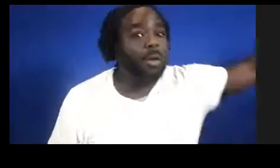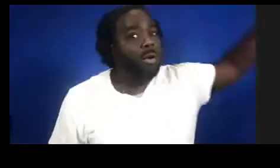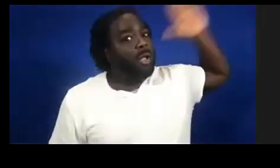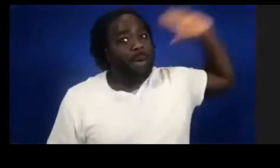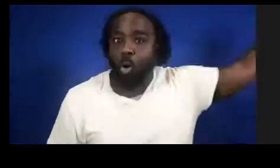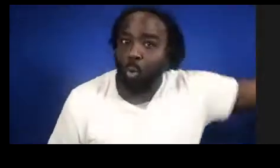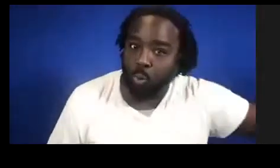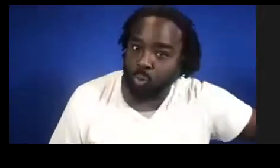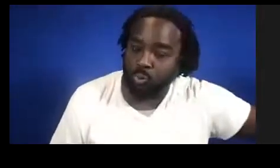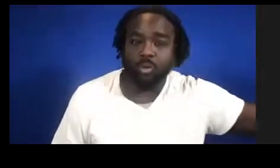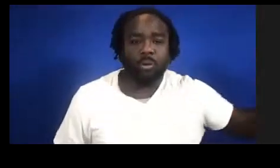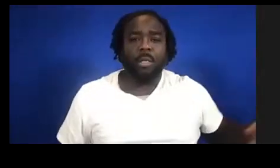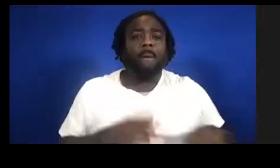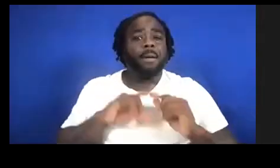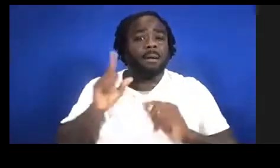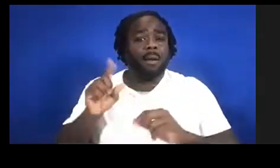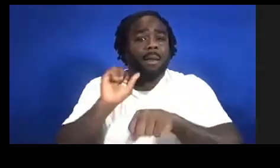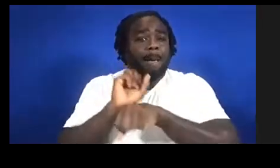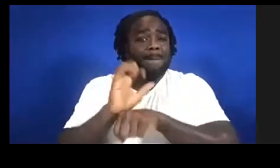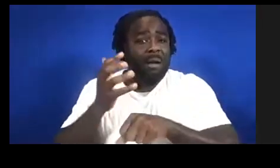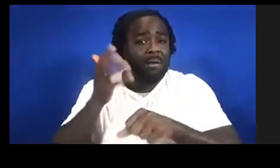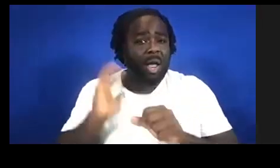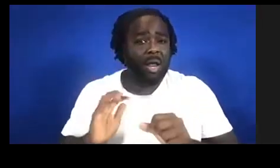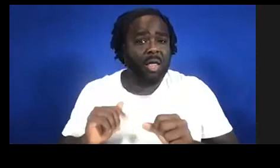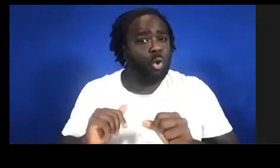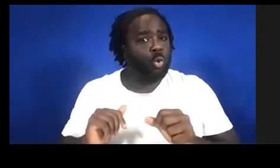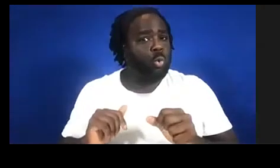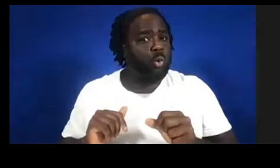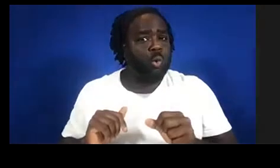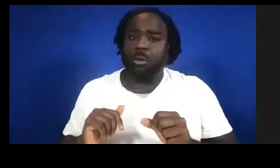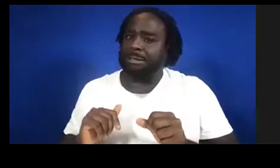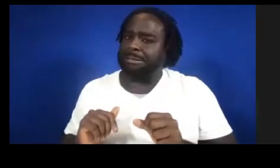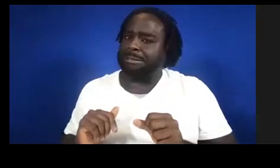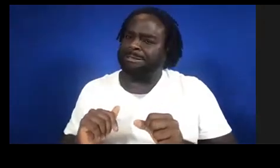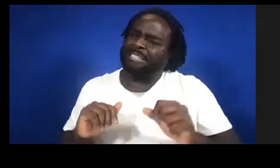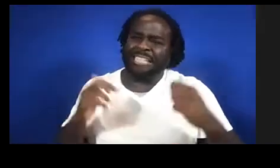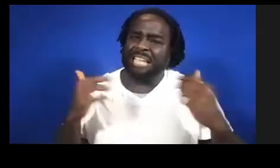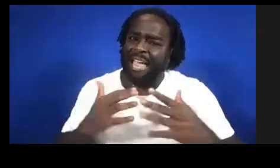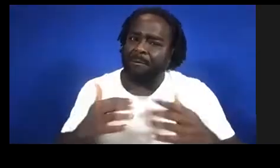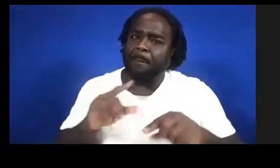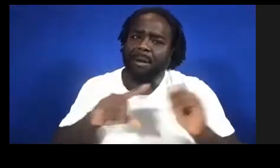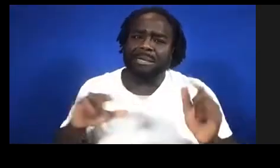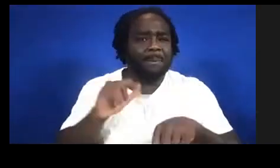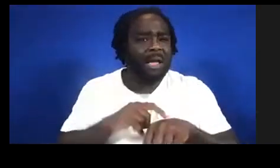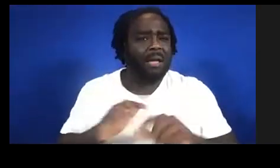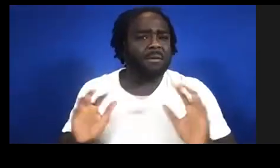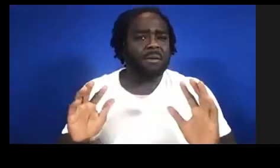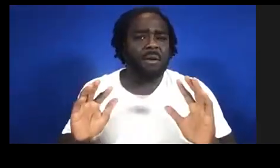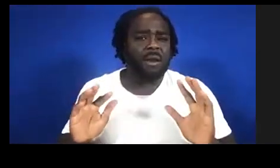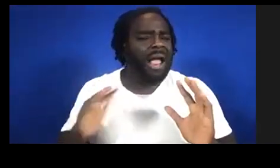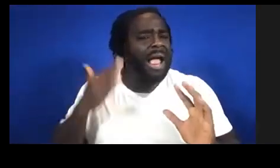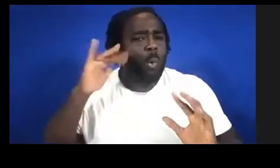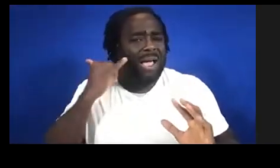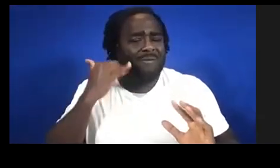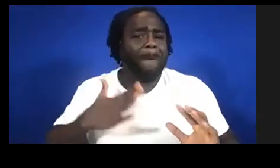you may all of a sudden look around and I'm not even there. You might want to call the police and tell them that I'm missing, right? But